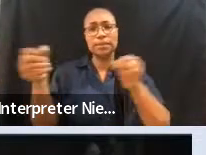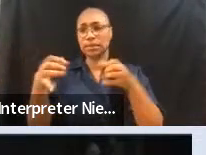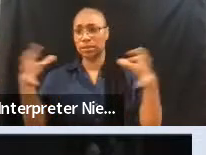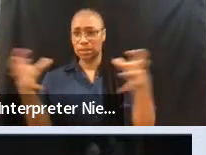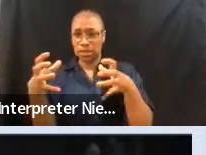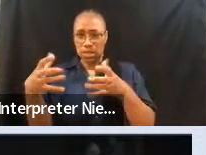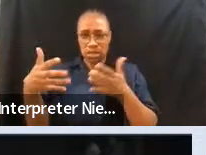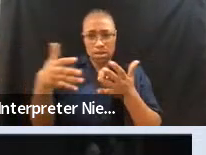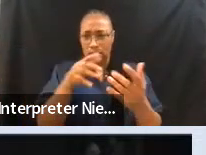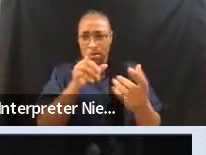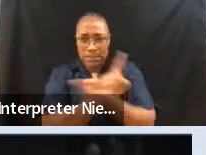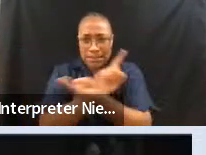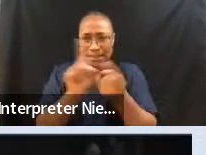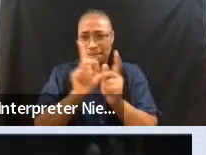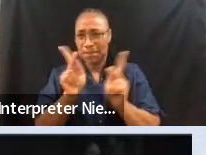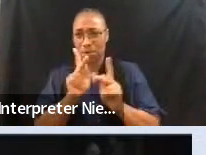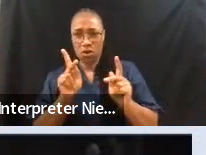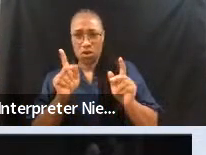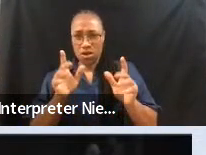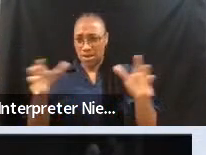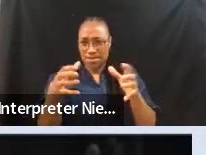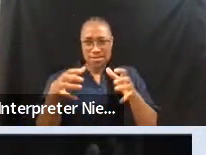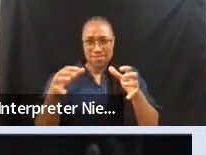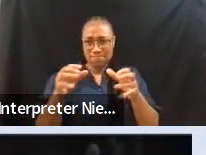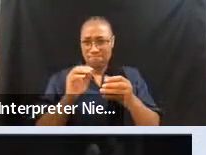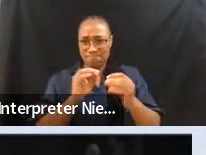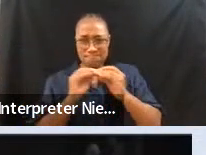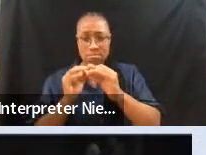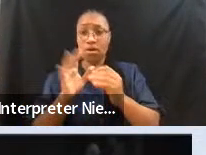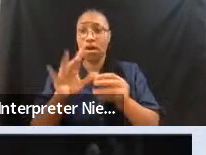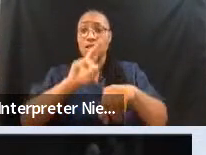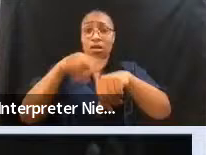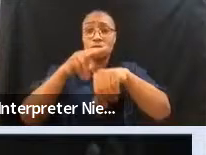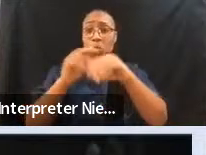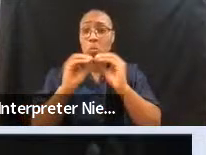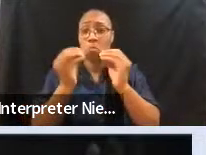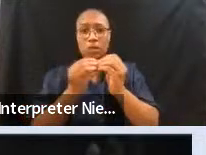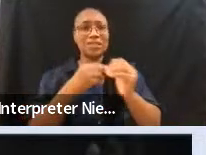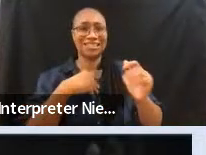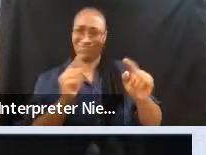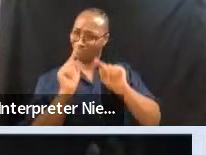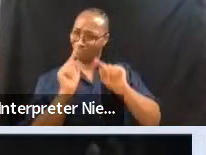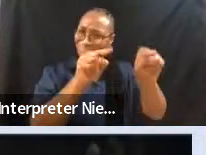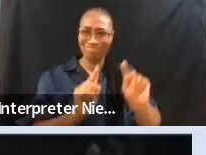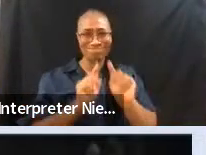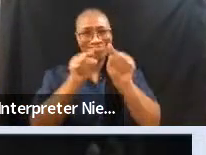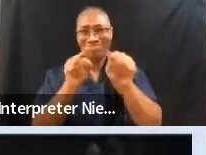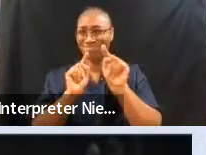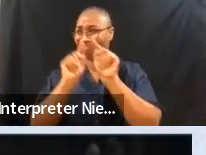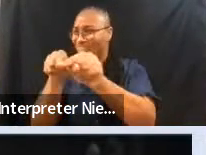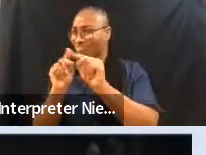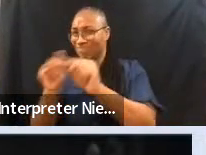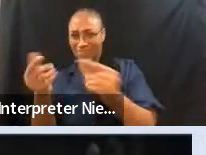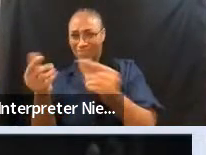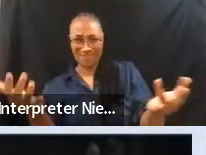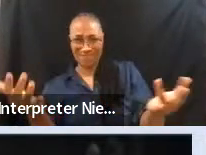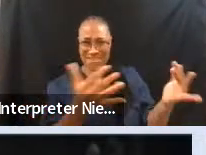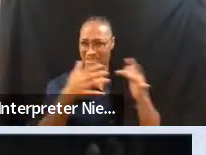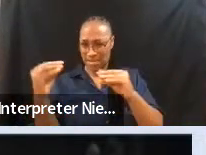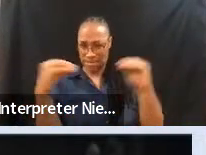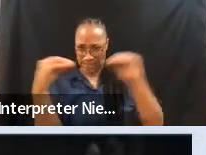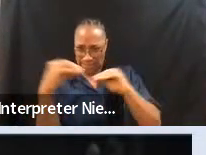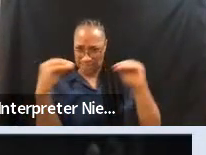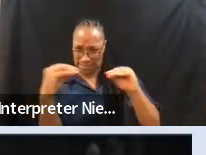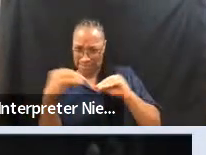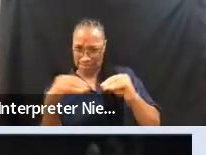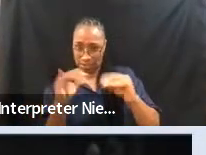disability organizations to get their perspectives on what was most important. The result of these efforts is a framework